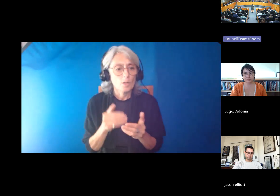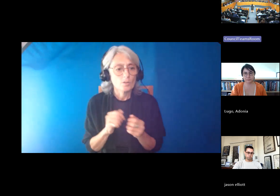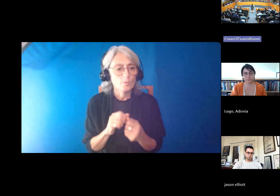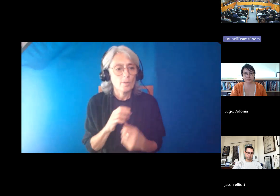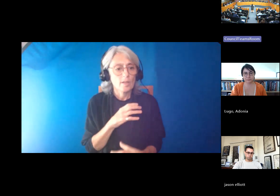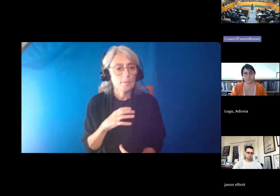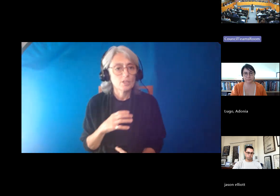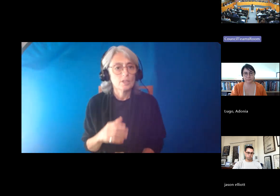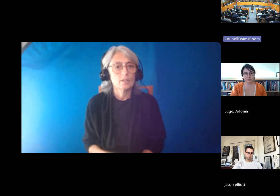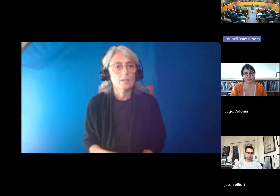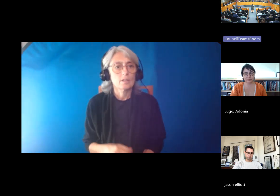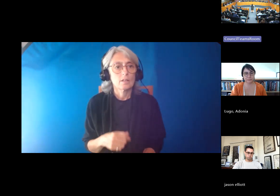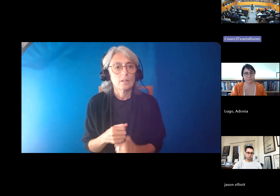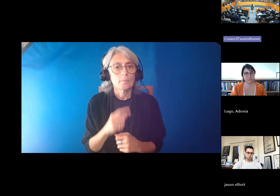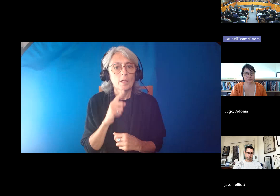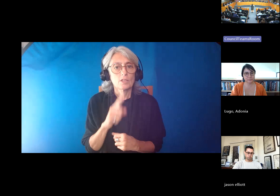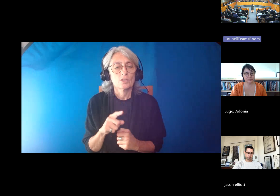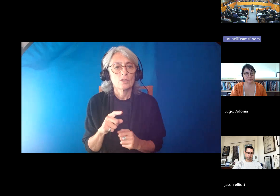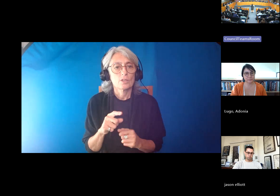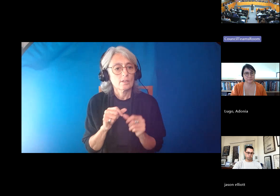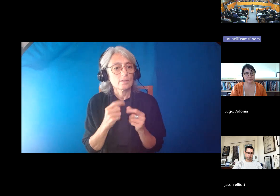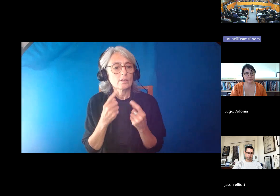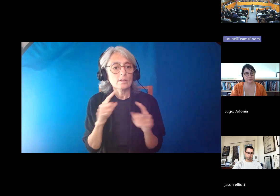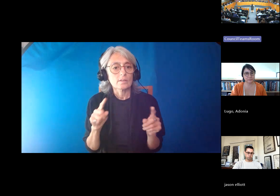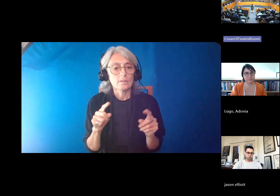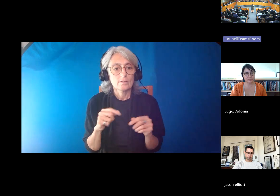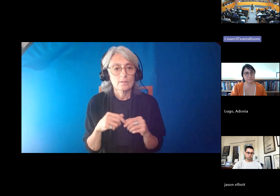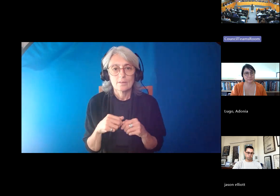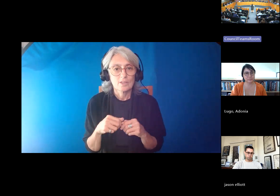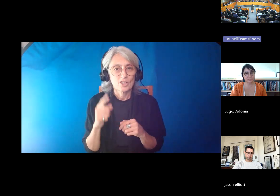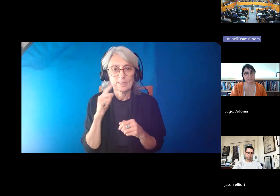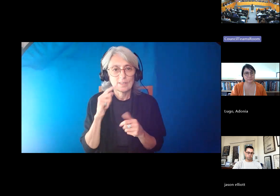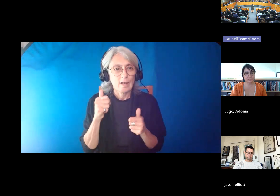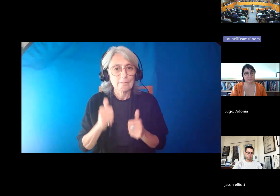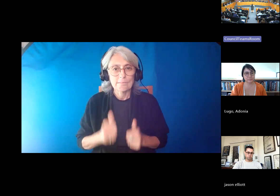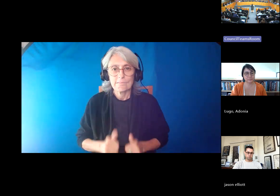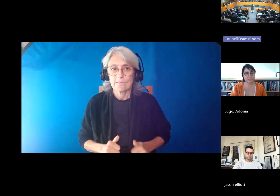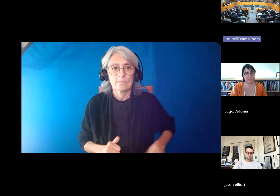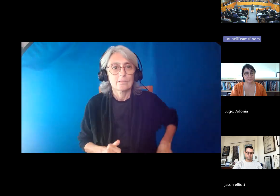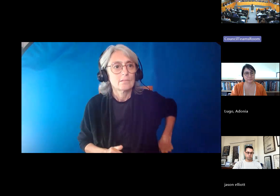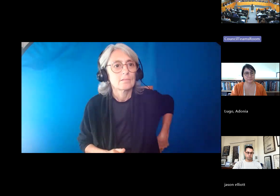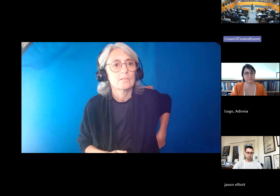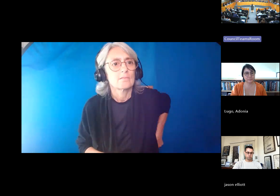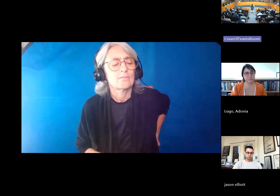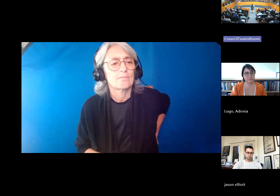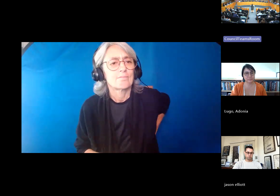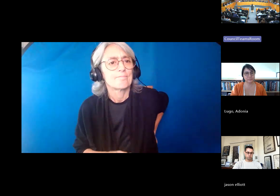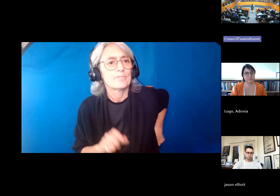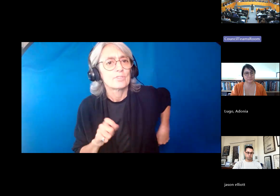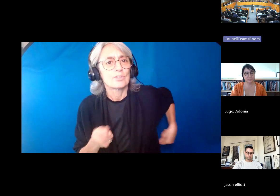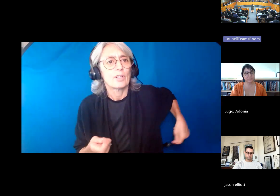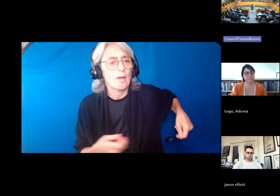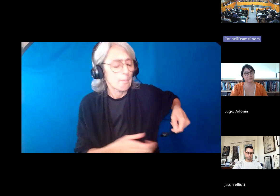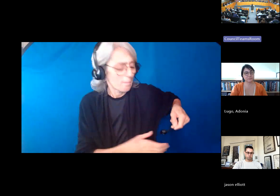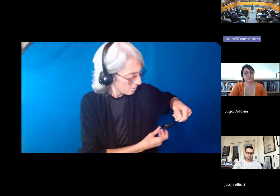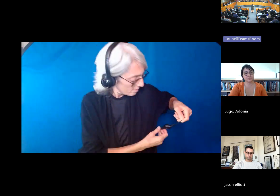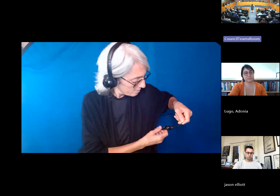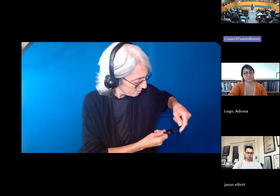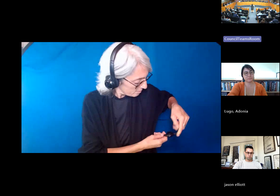sure that today was successful and the next 2 days that you guys are going to be here. To Stacy Guzman and her entire team, thank you for organizing